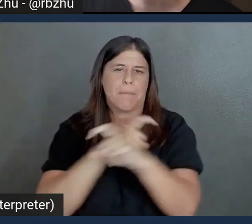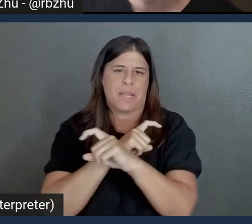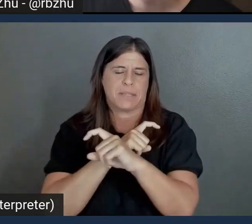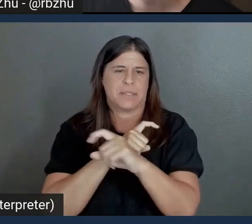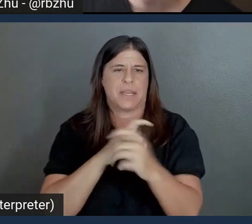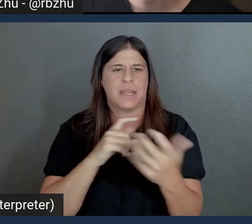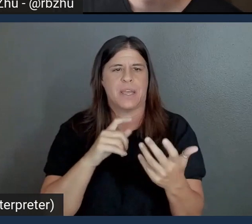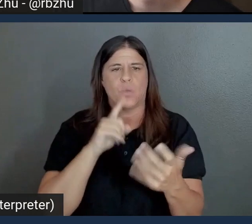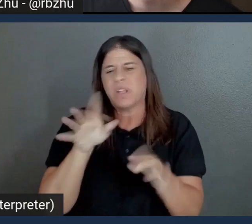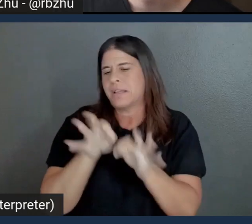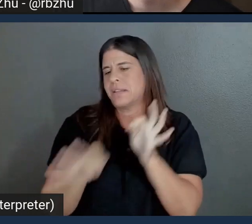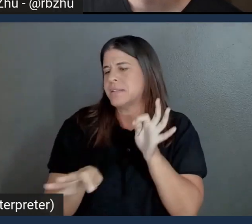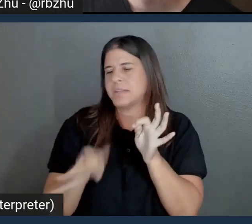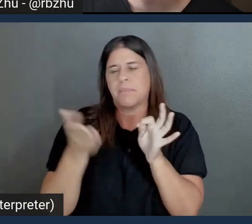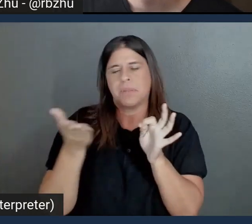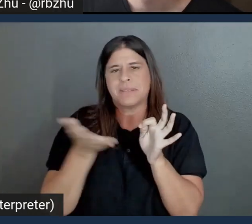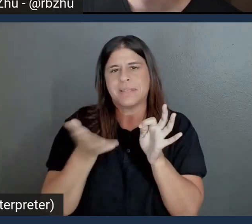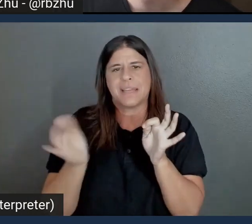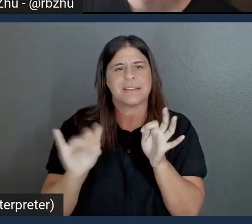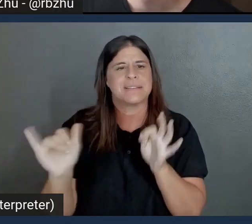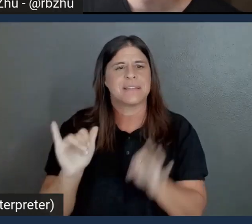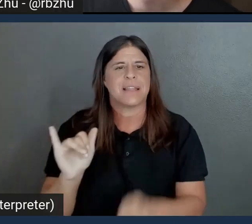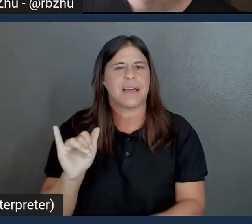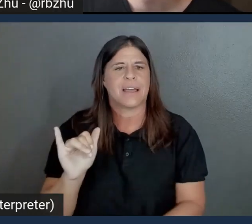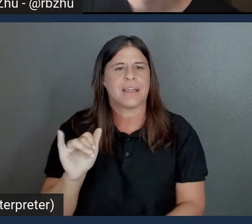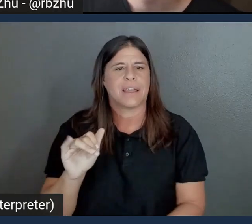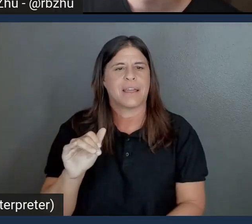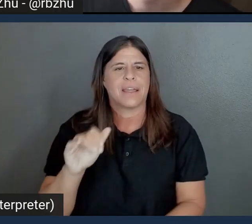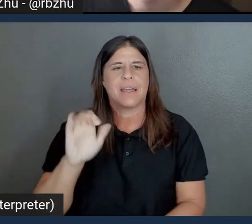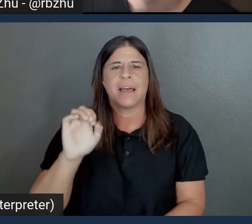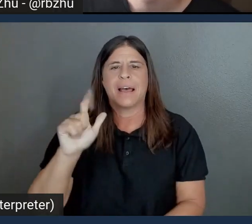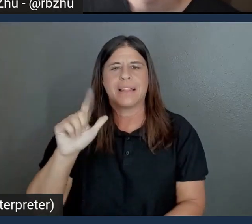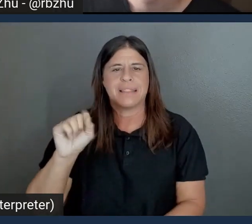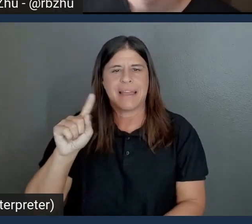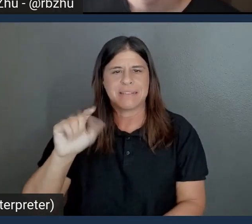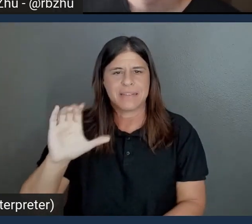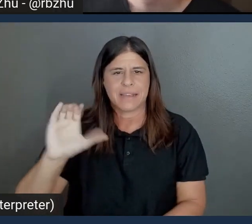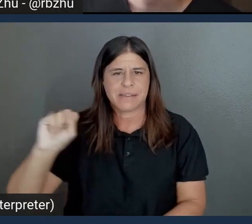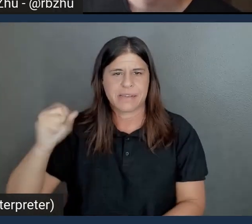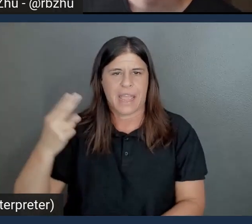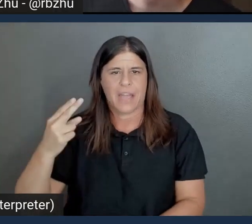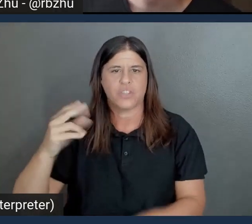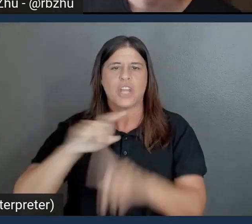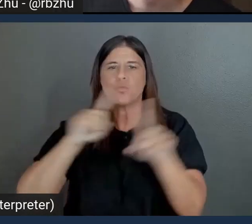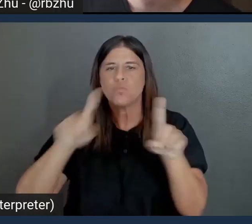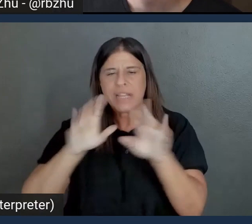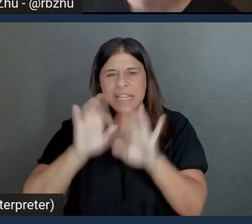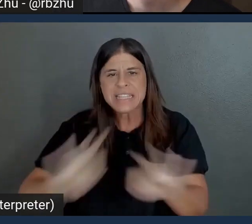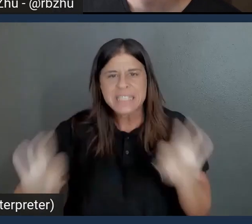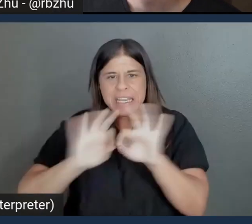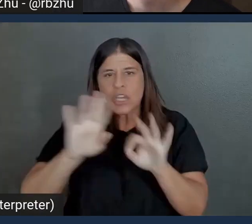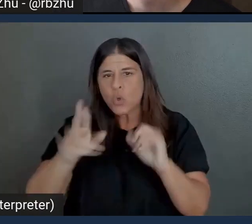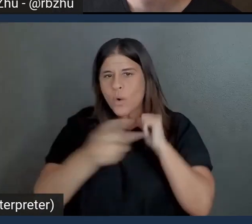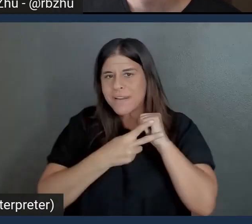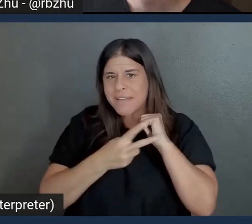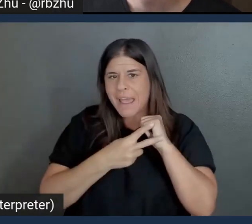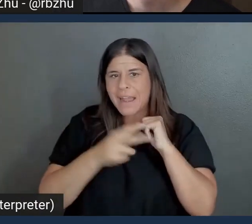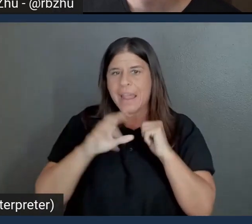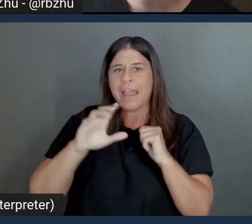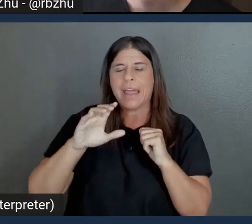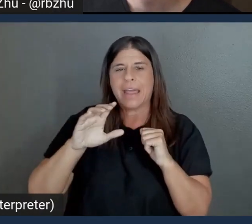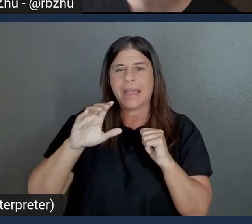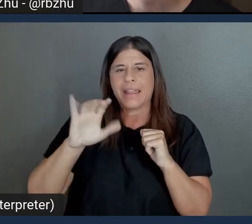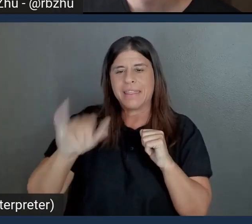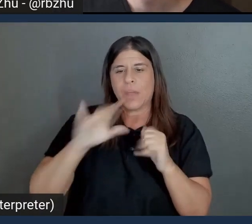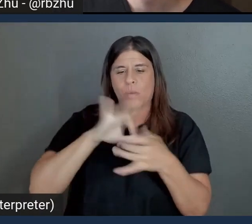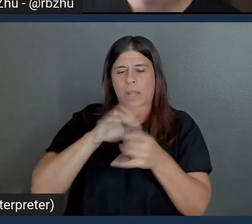the simplest out there is something like an Elastic Cache, where it's really a key value store. So, your data inside an Elastic Cache, it's